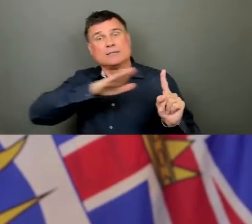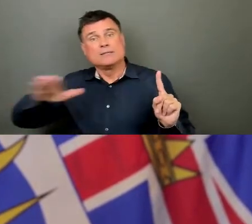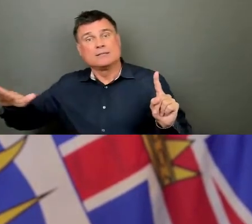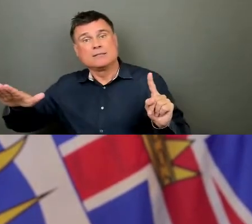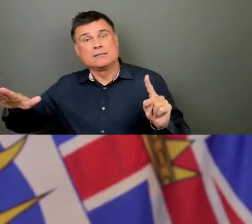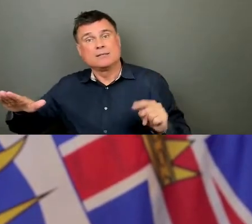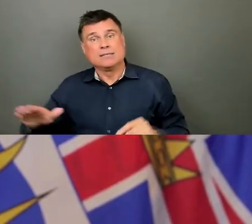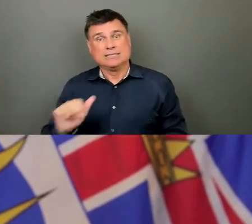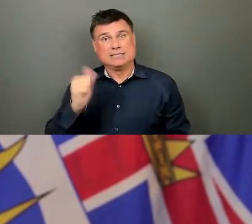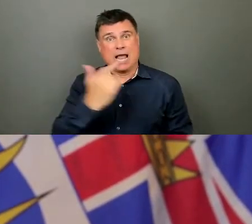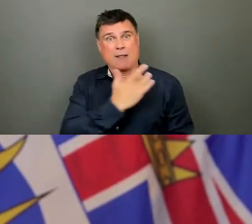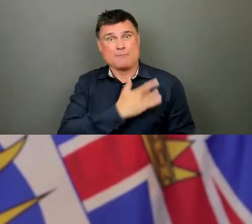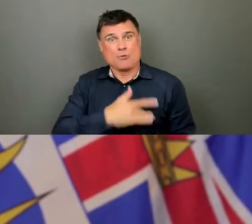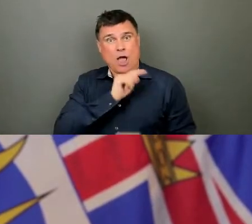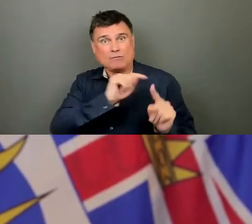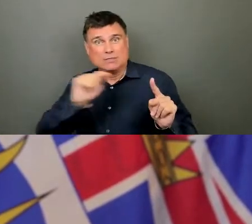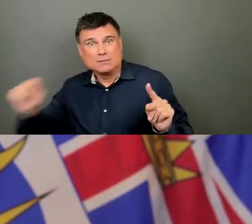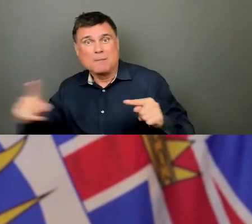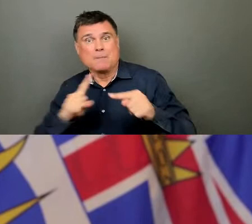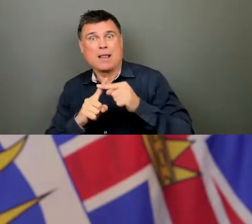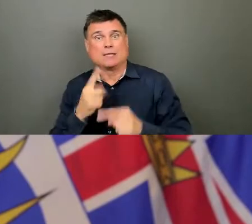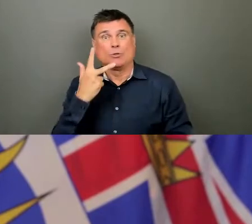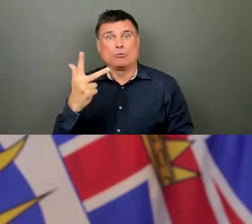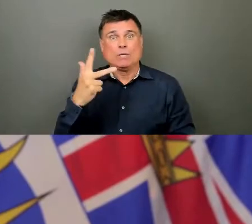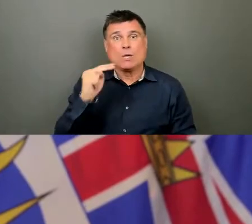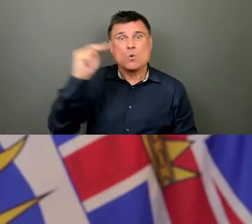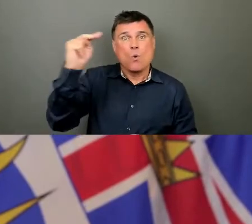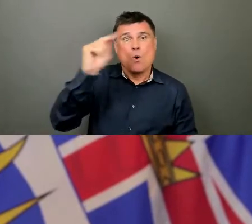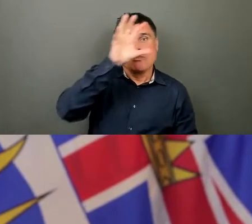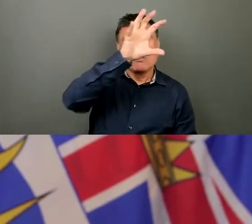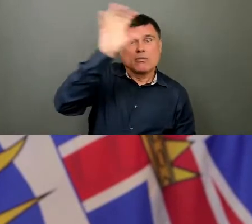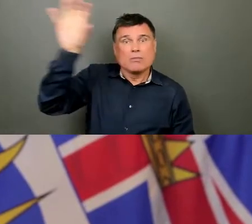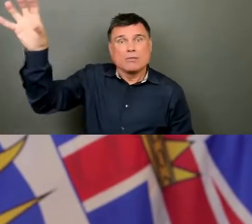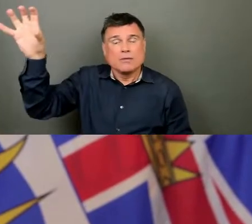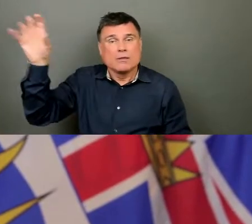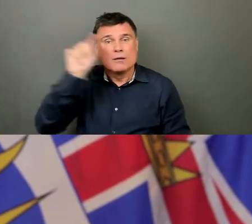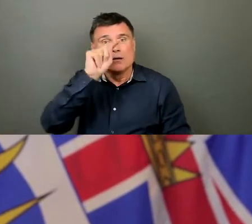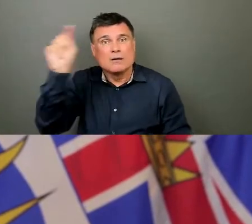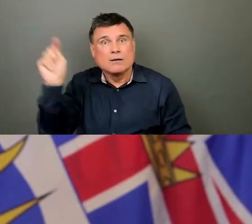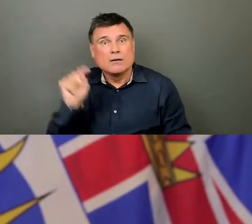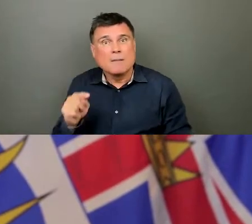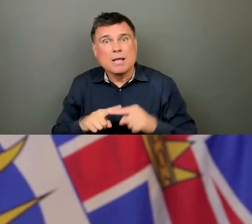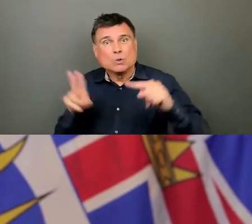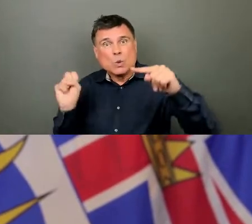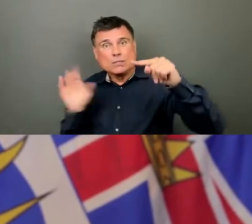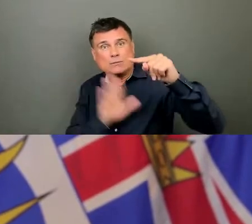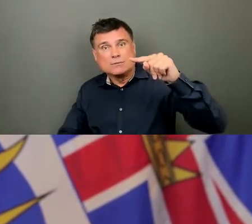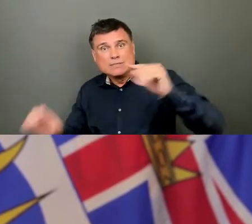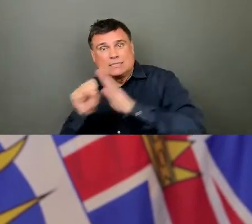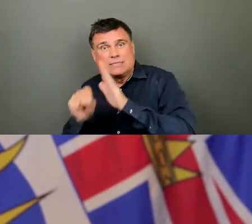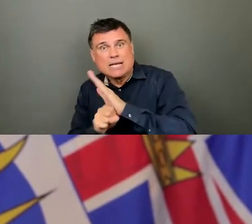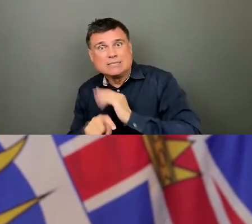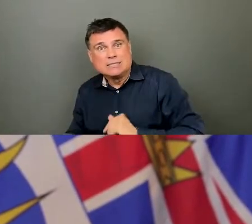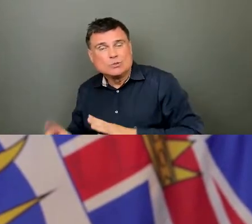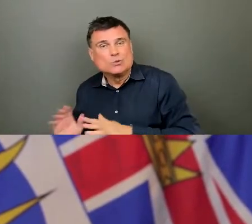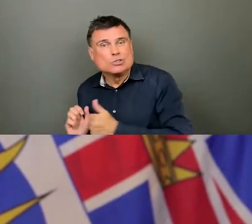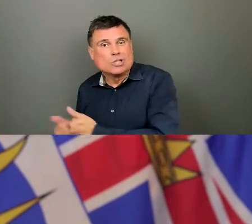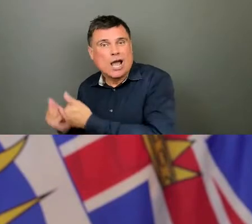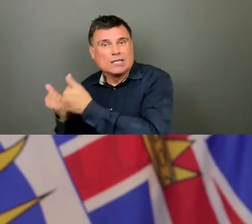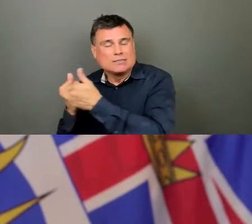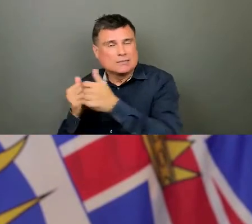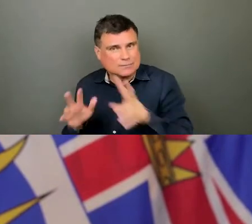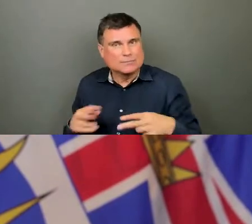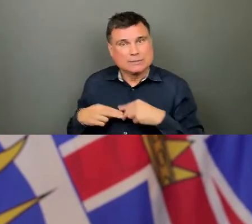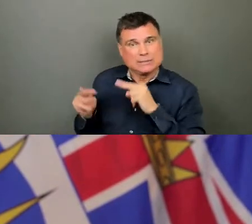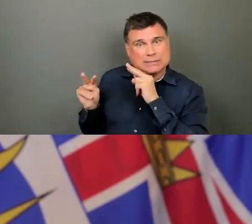you know, 51. Basically what we were trying to understand is the reports that we were seeing about increasing